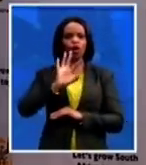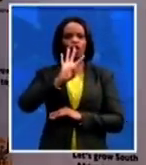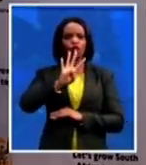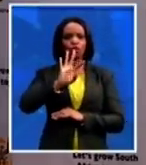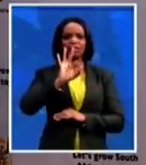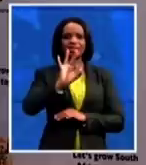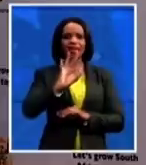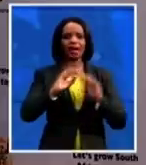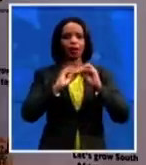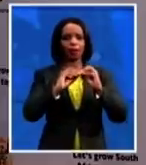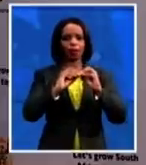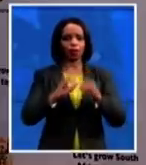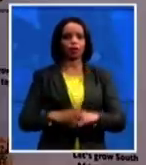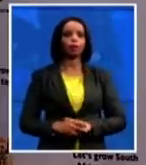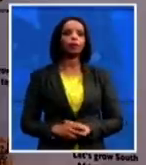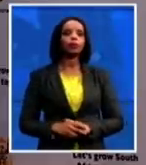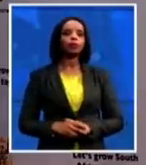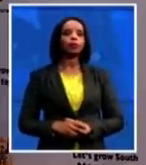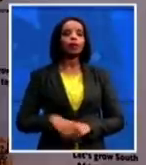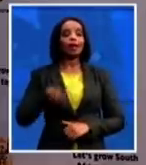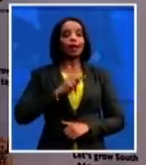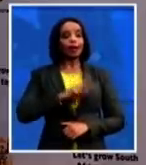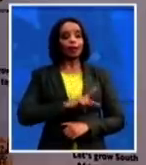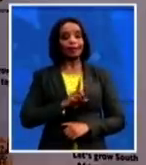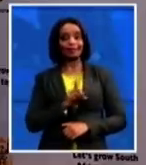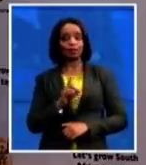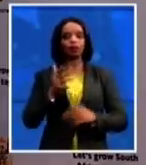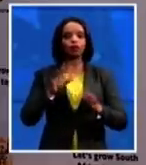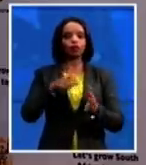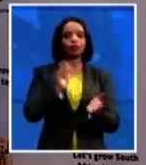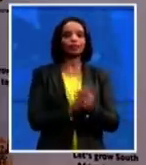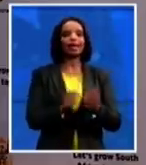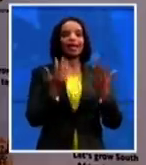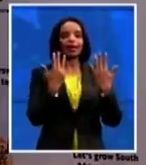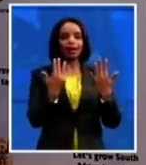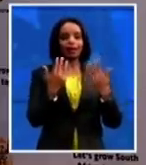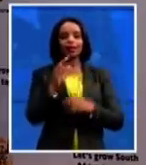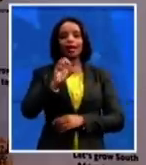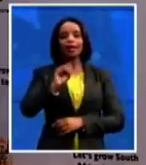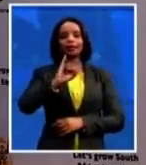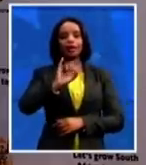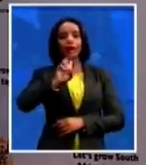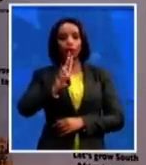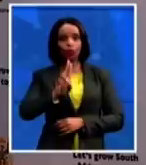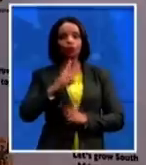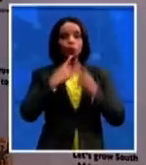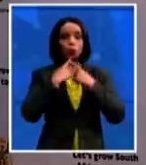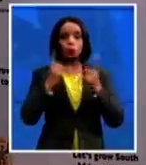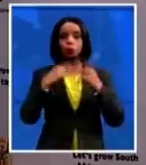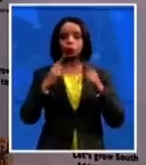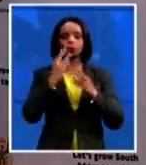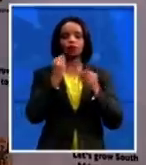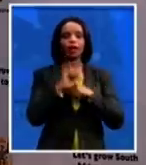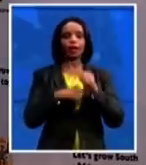a total of 9 SIU proclamations in the final year under review. That's the